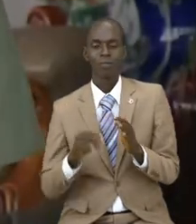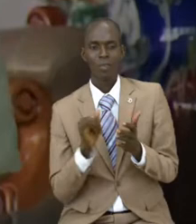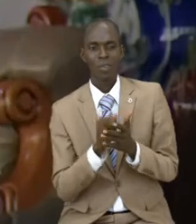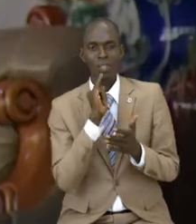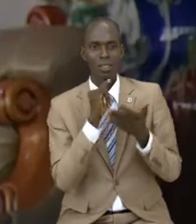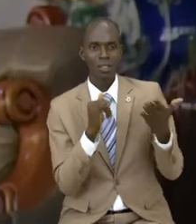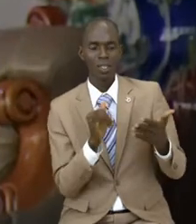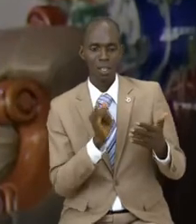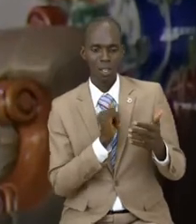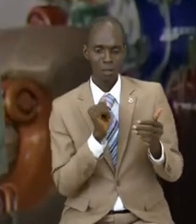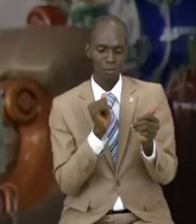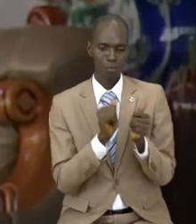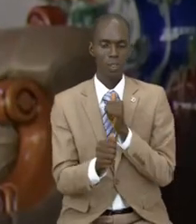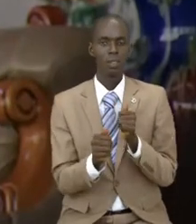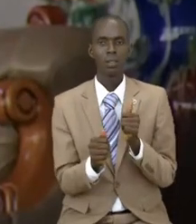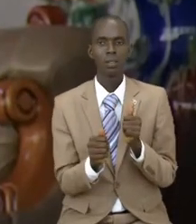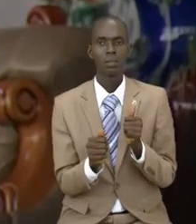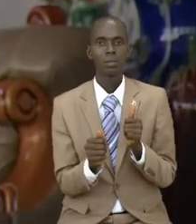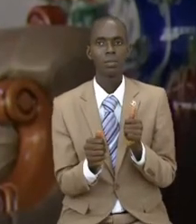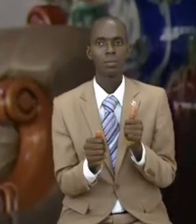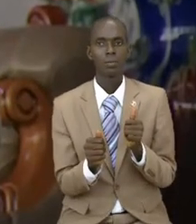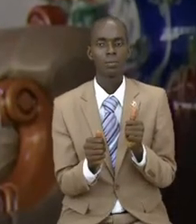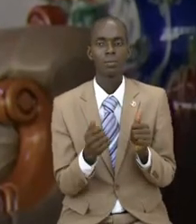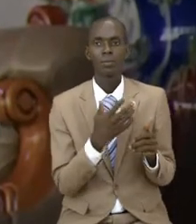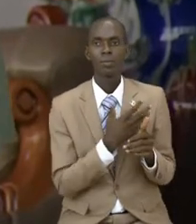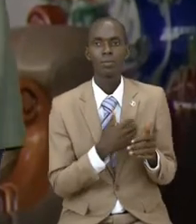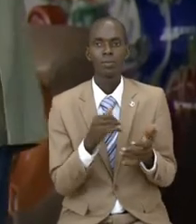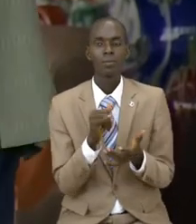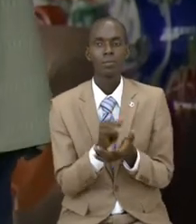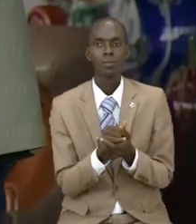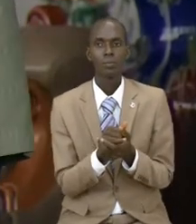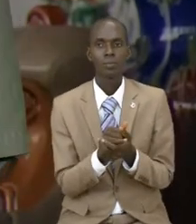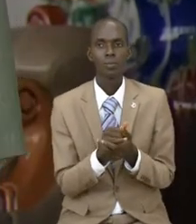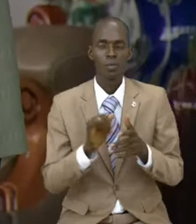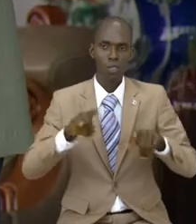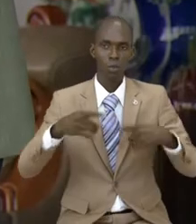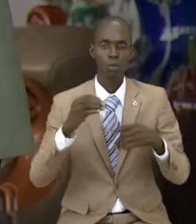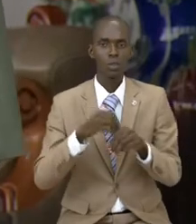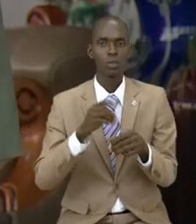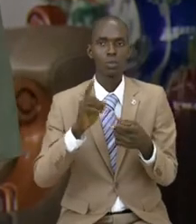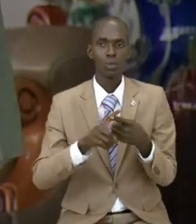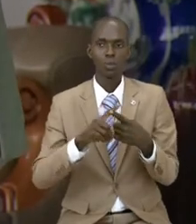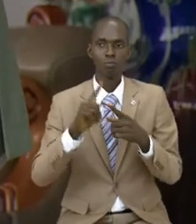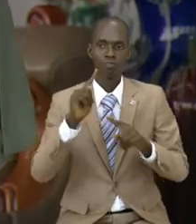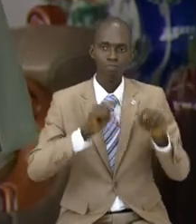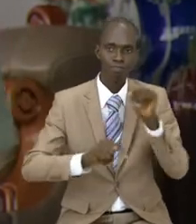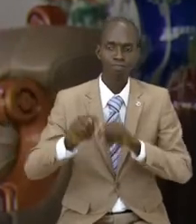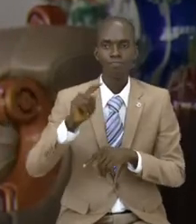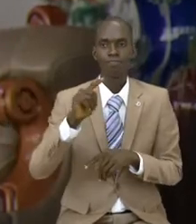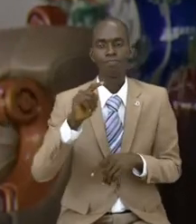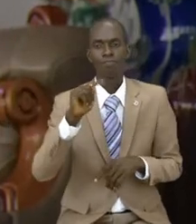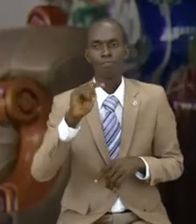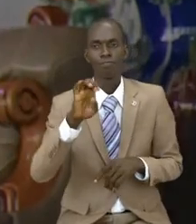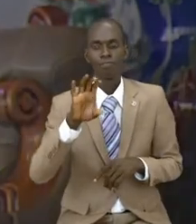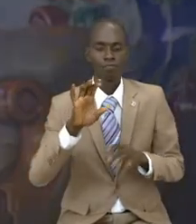still covers everywhere. That's why we're going to technology, into research,